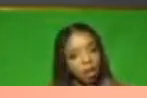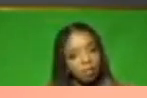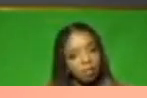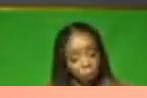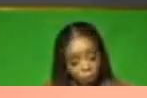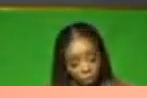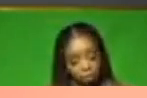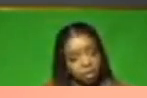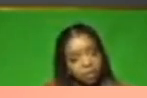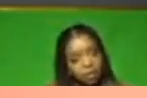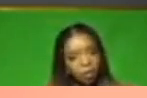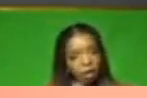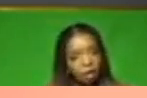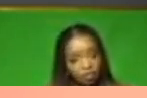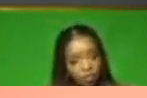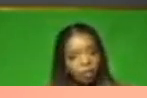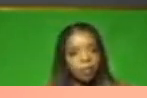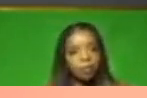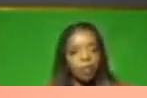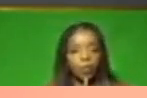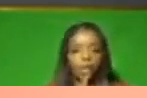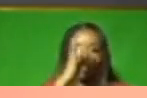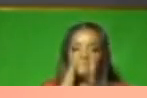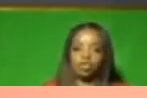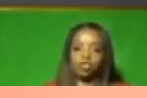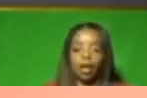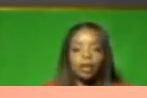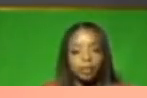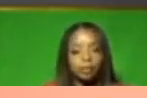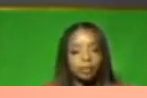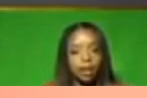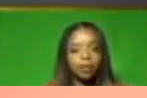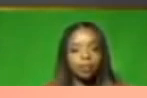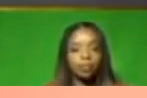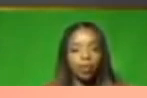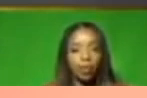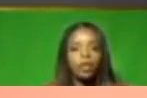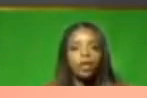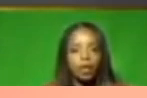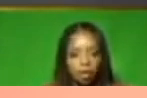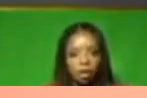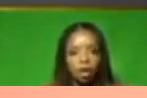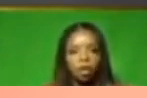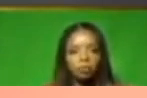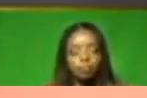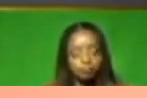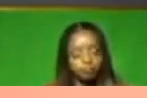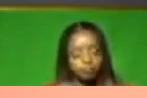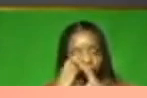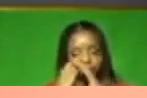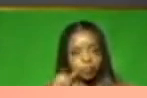international, during the course of our ambitious investment drive over the